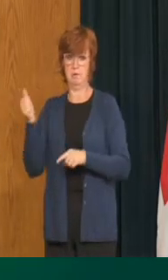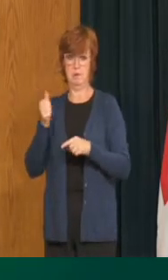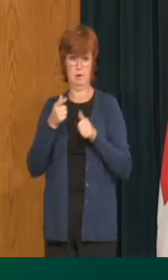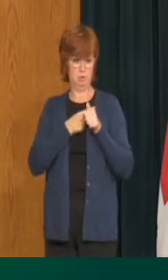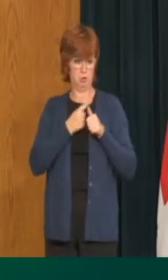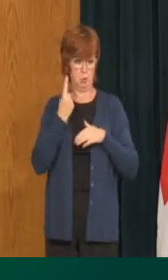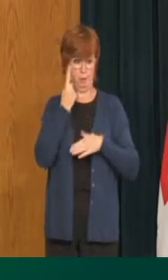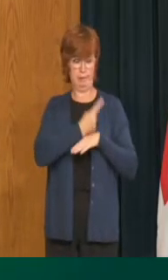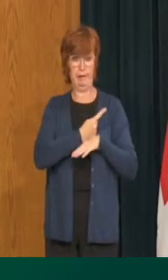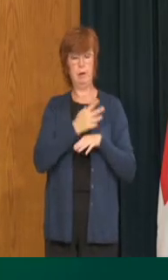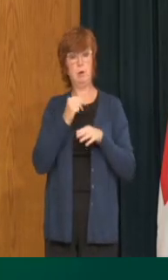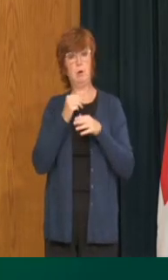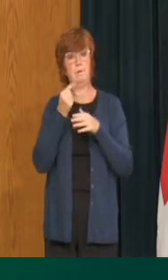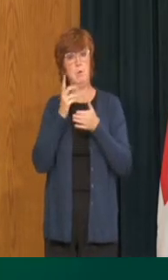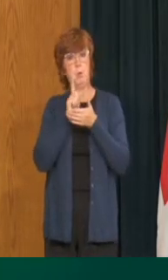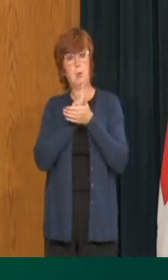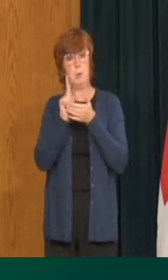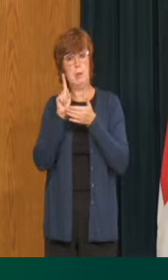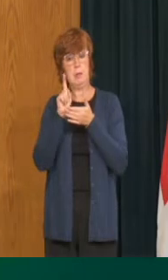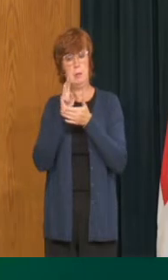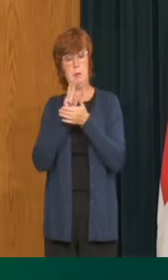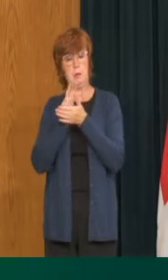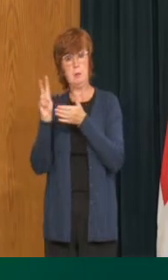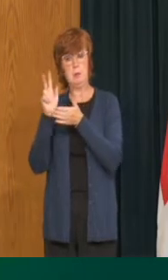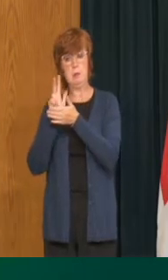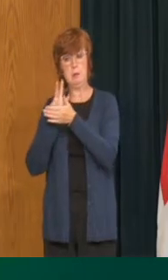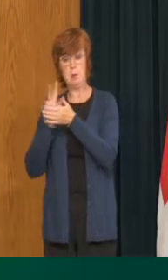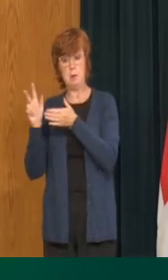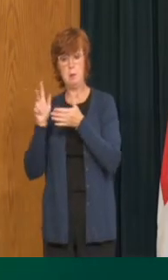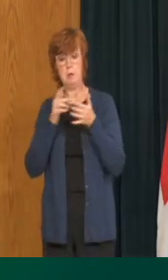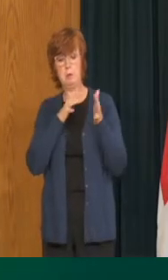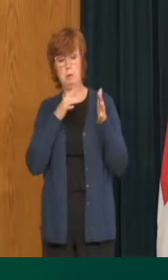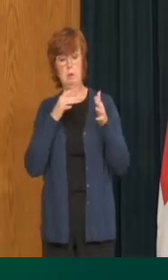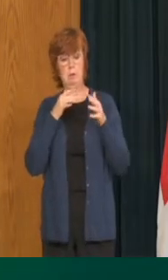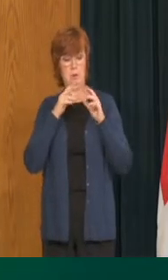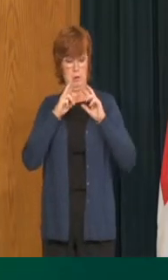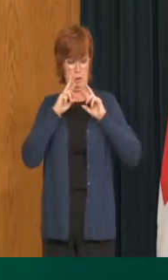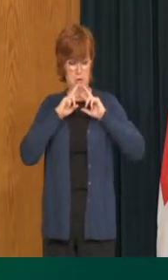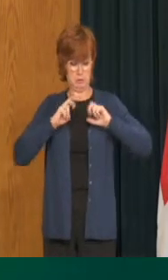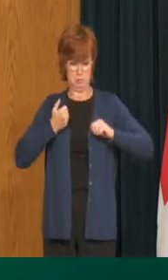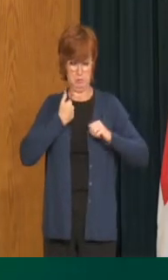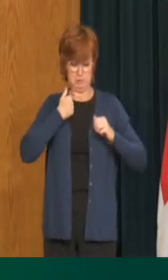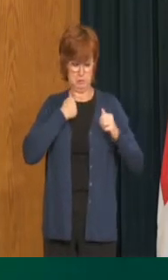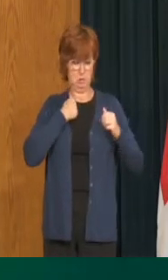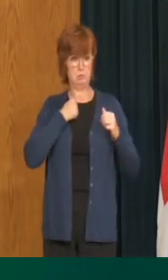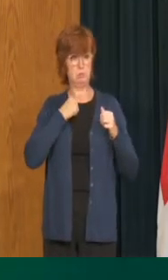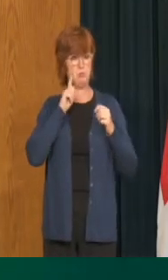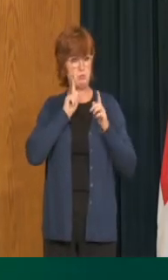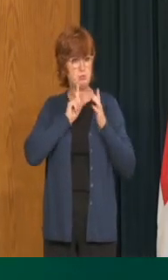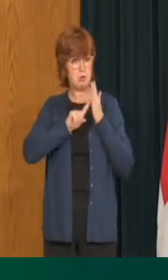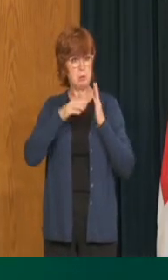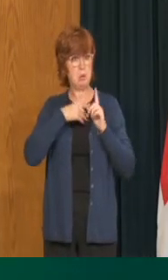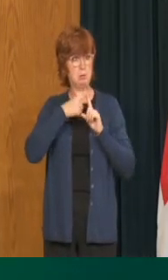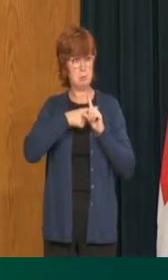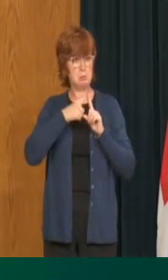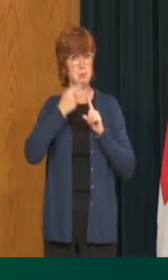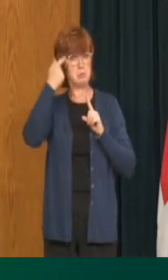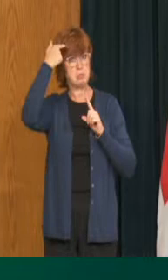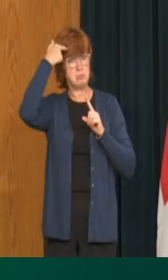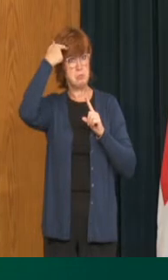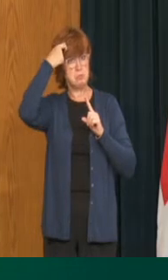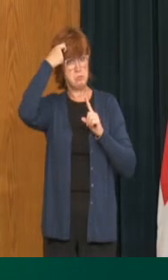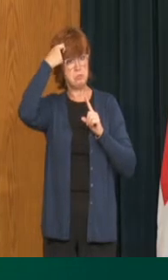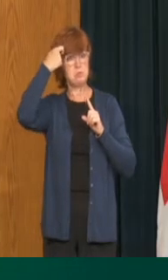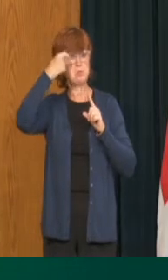school start, but throughout the next few weeks and months. Self-monitor and seek testing. That is going to be really important, and of course that